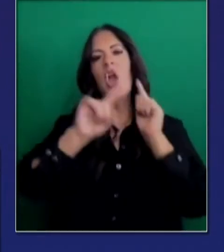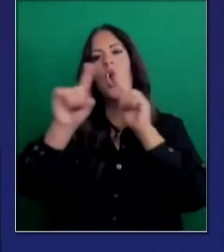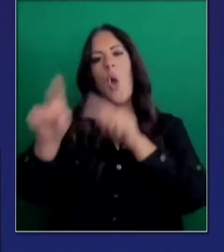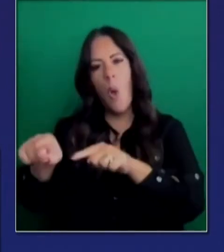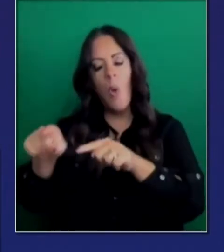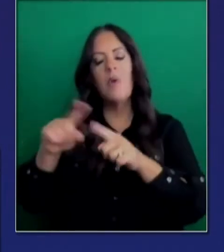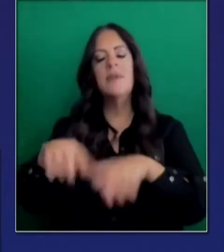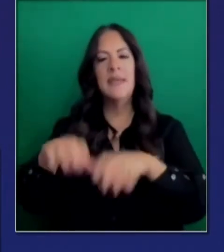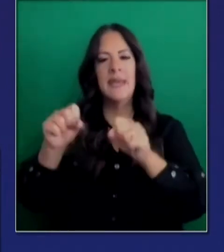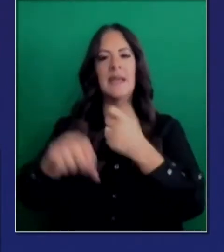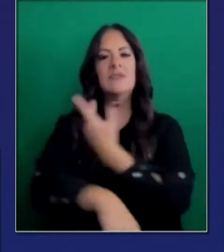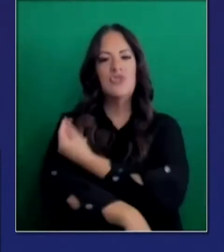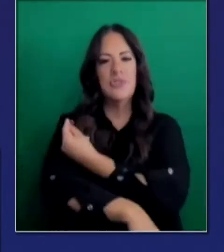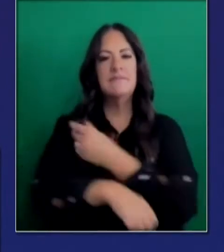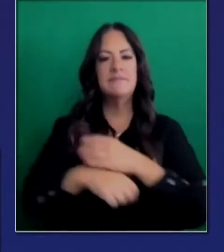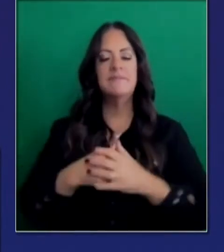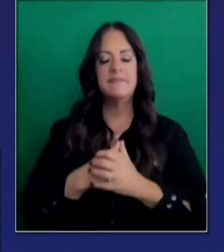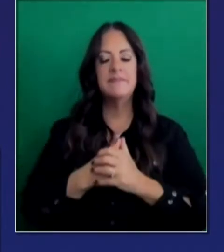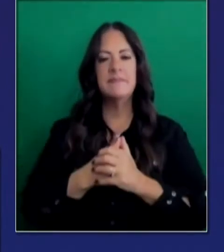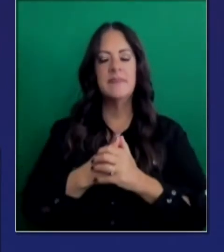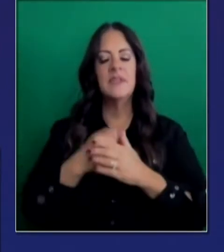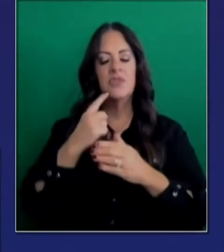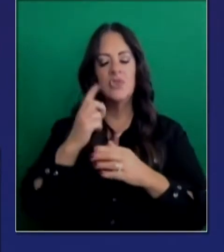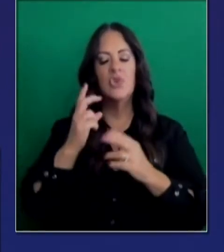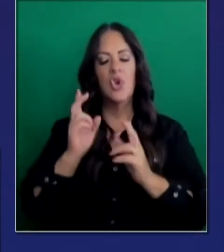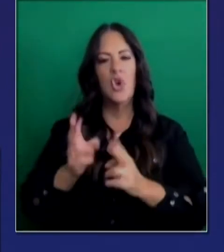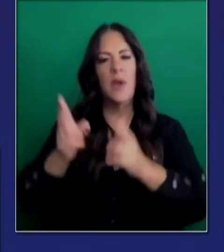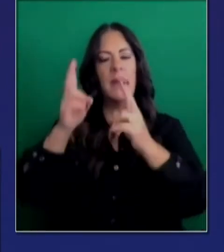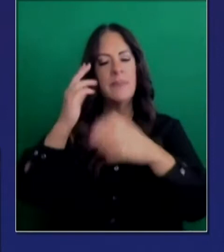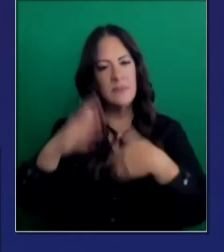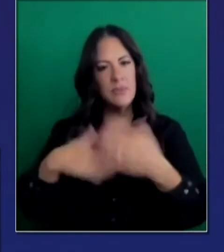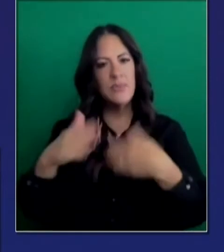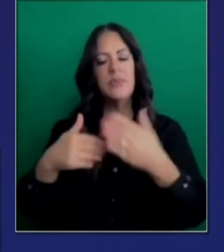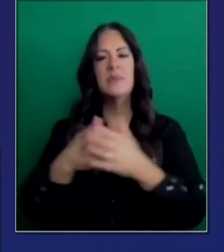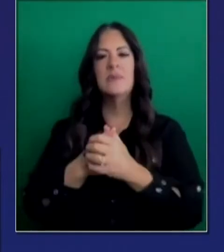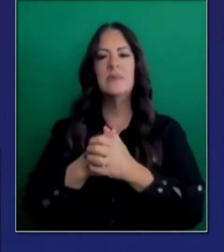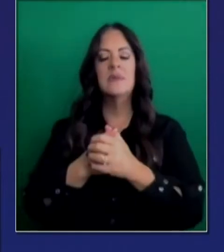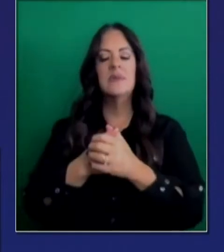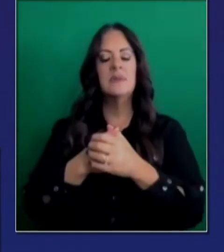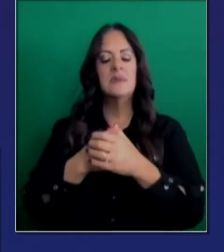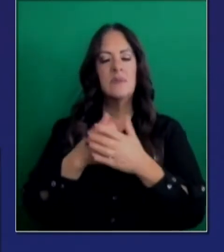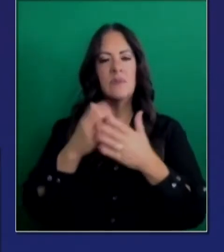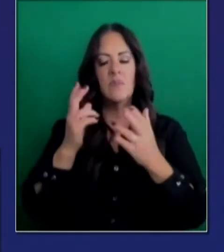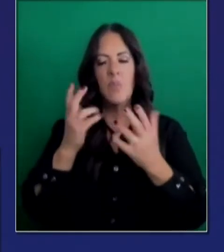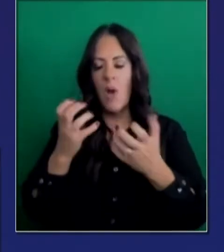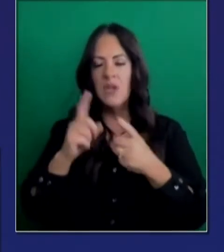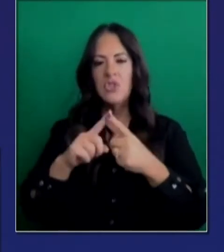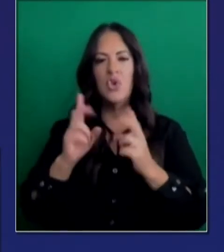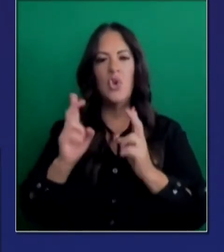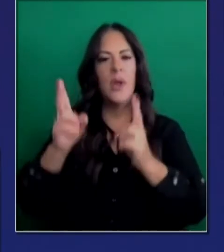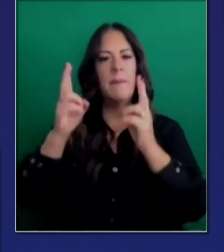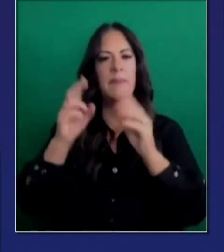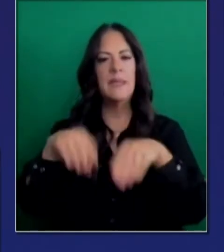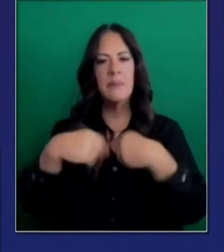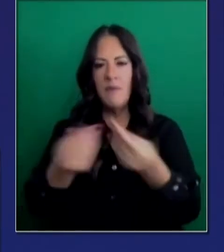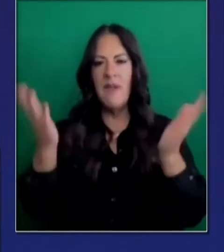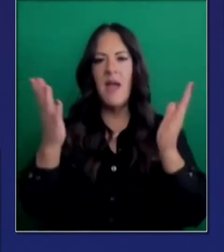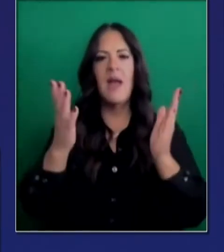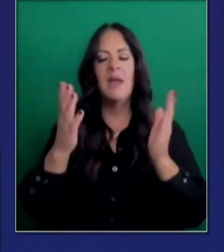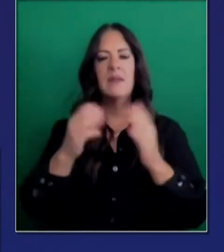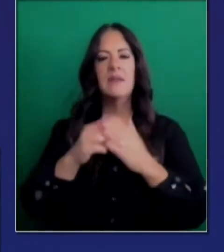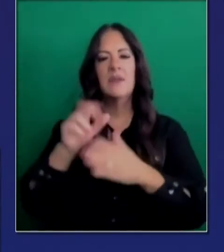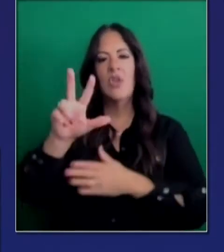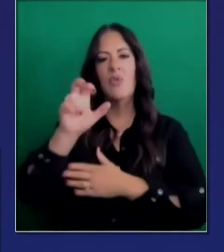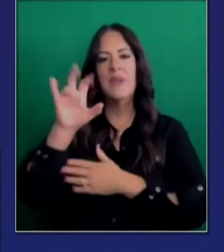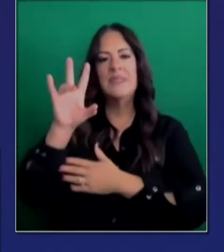last mile for administration. Get it out of the freezer, into people's arms, these vaccines. $372 million